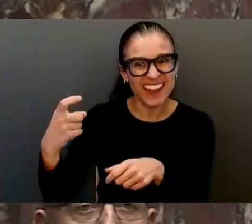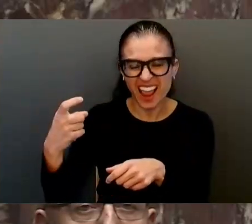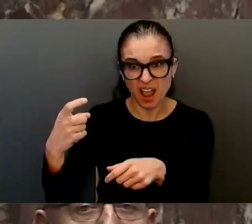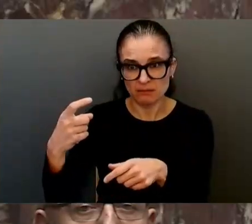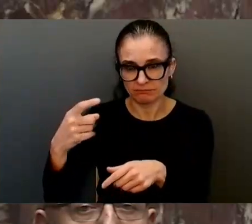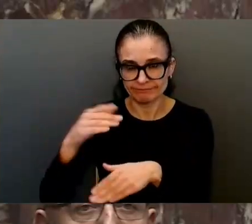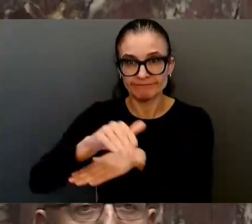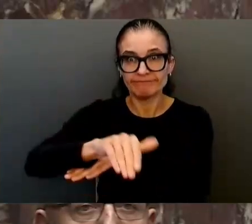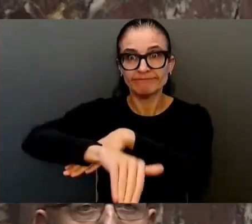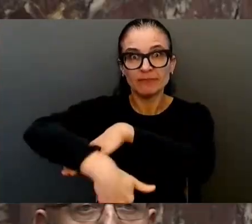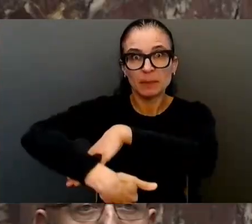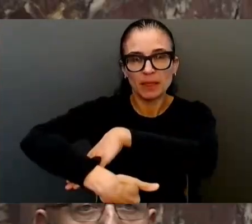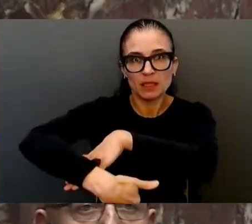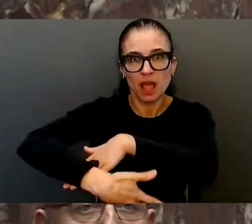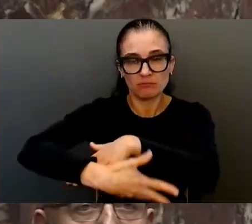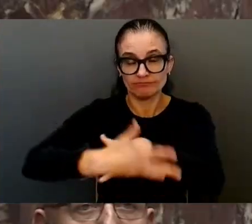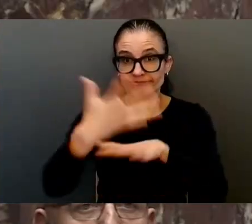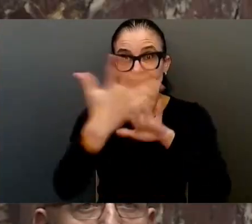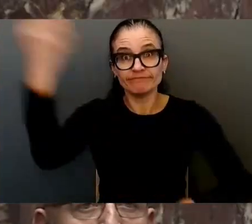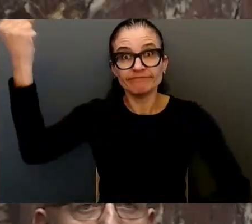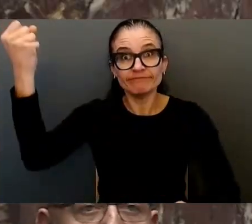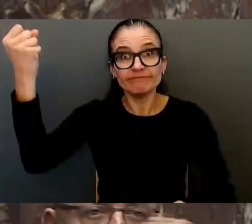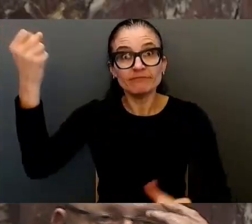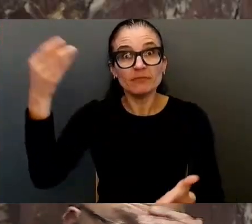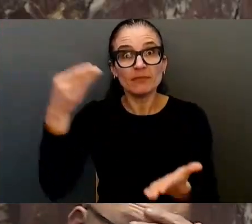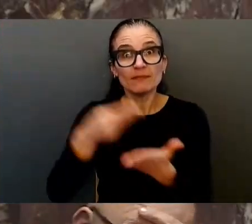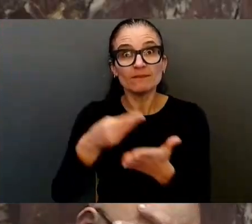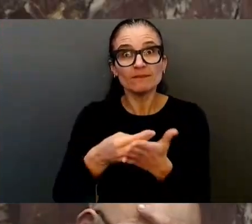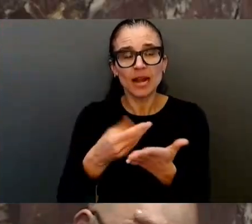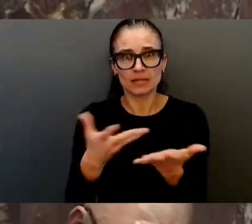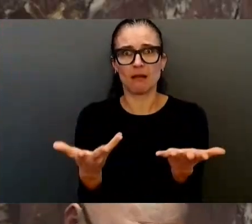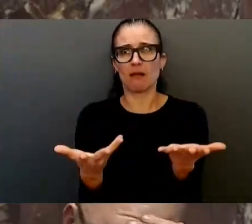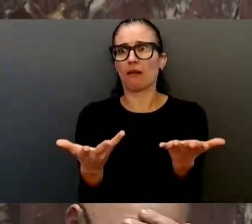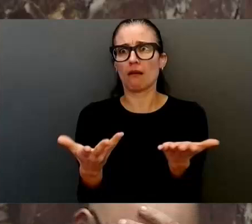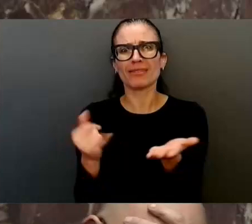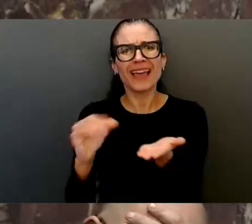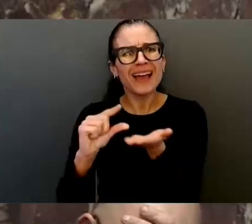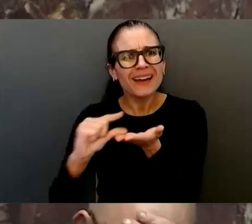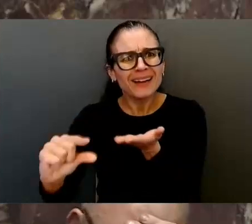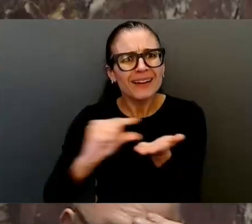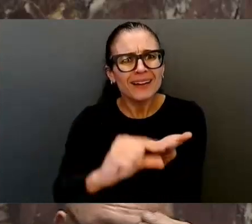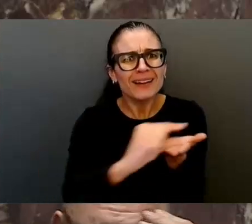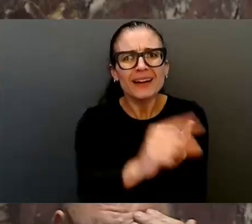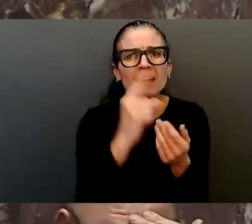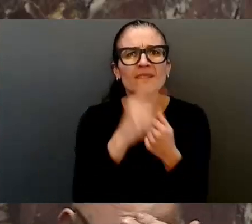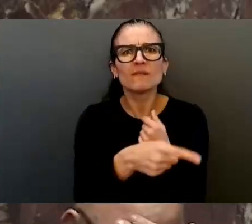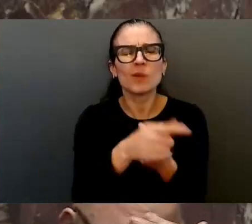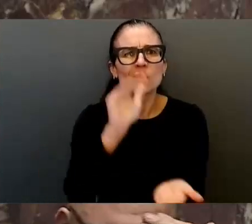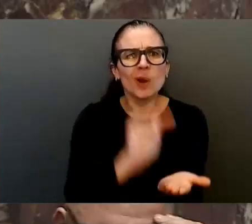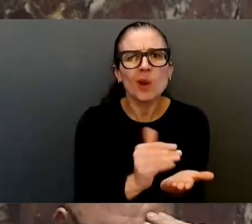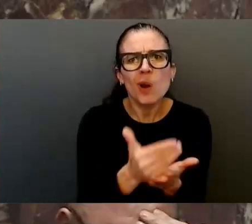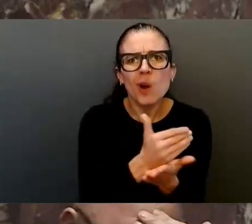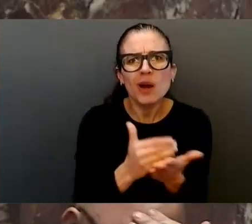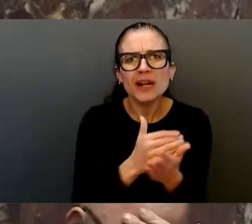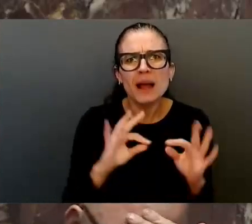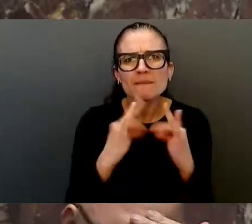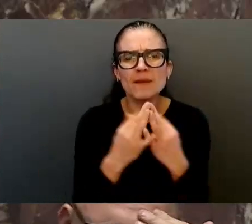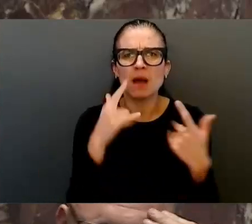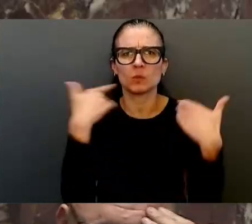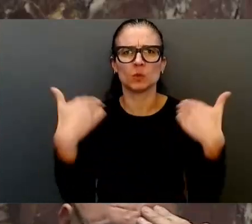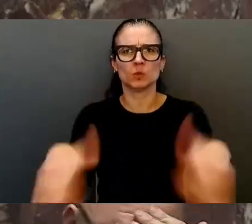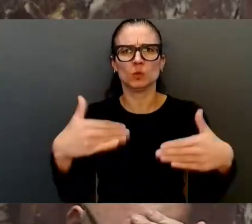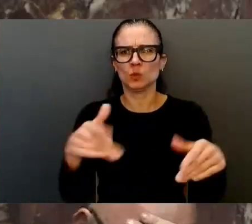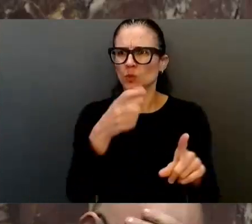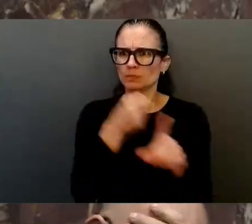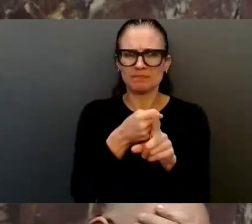of low-income British Columbians rely on. With social and disability assistance rates well below the poverty